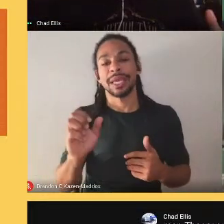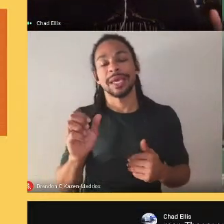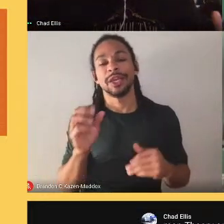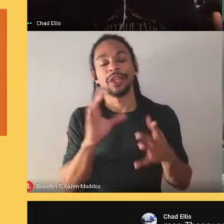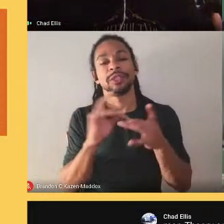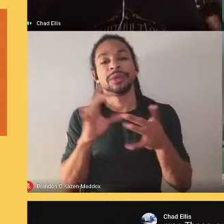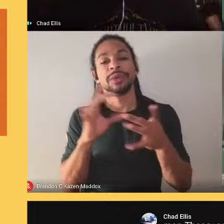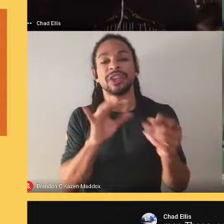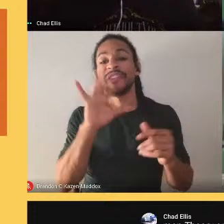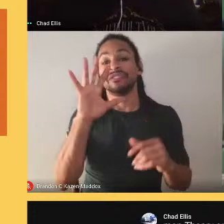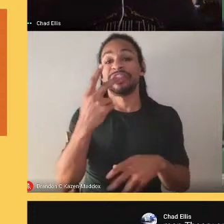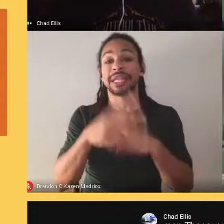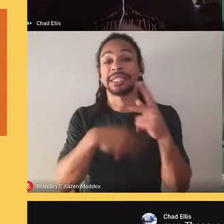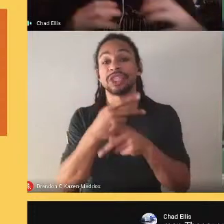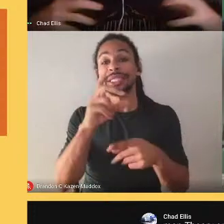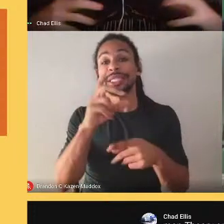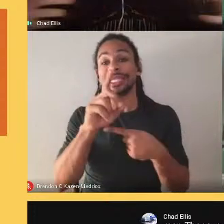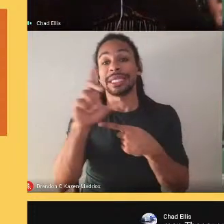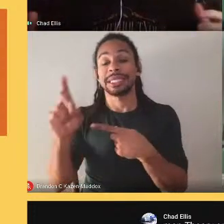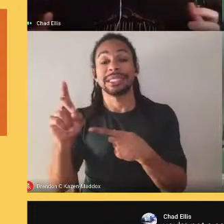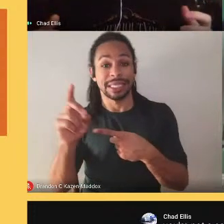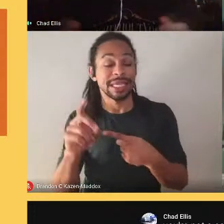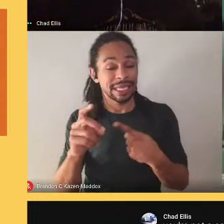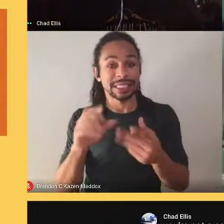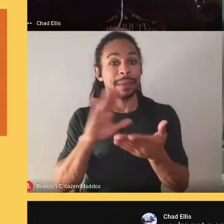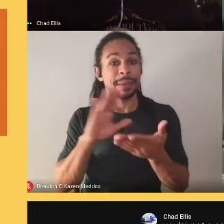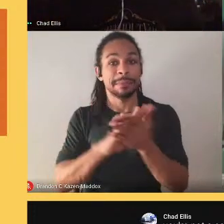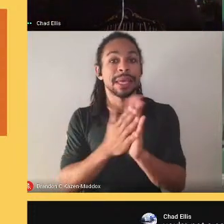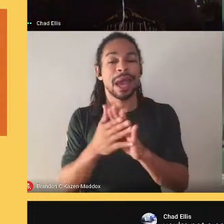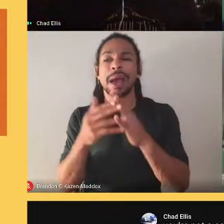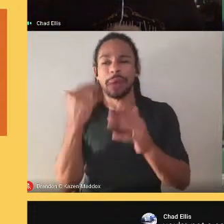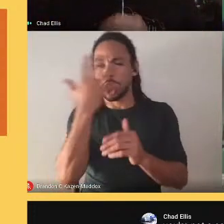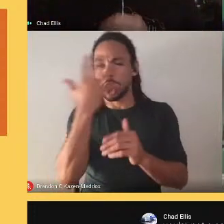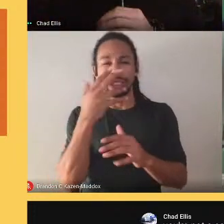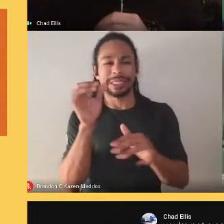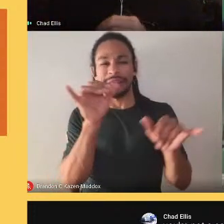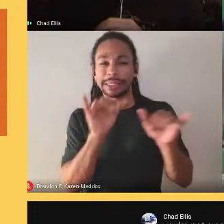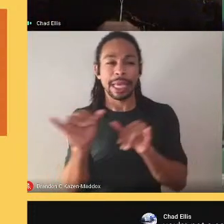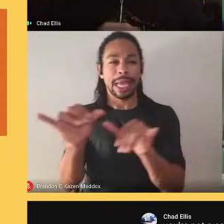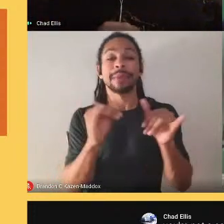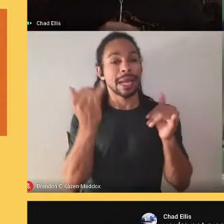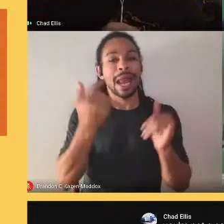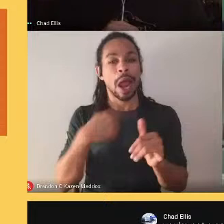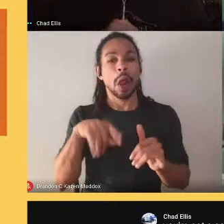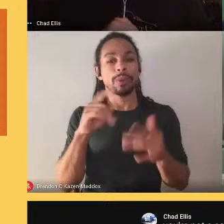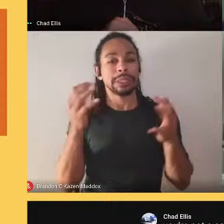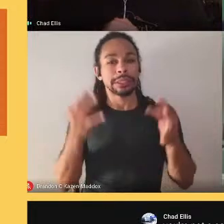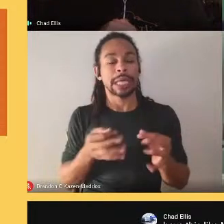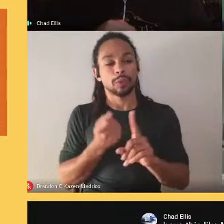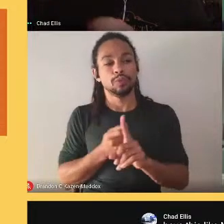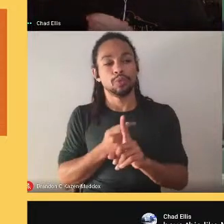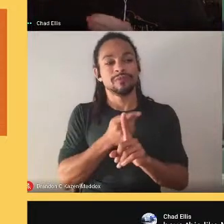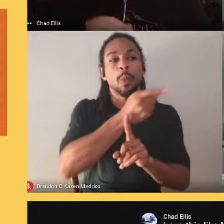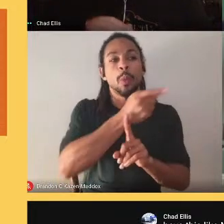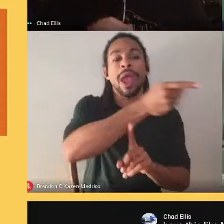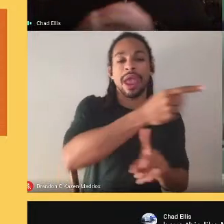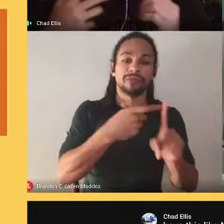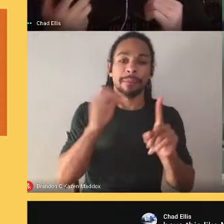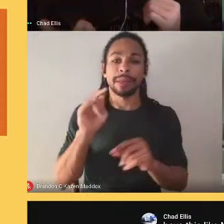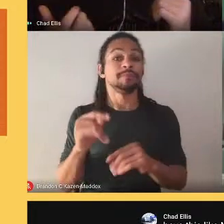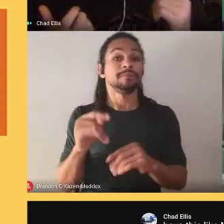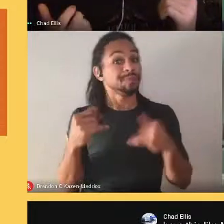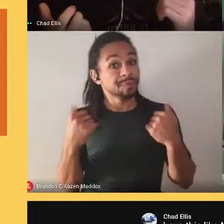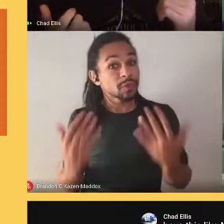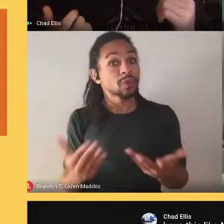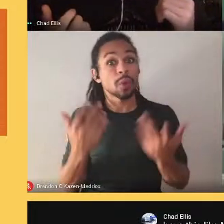ubiquitous and now we're branching away from it. What are some things that you have found drives those